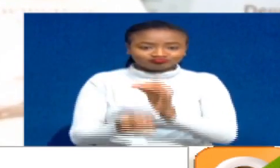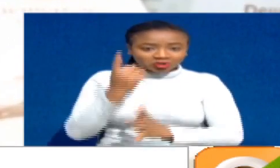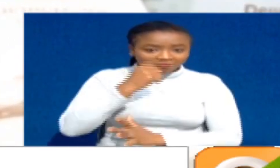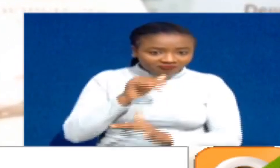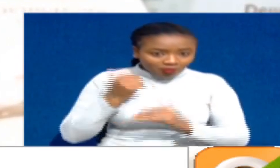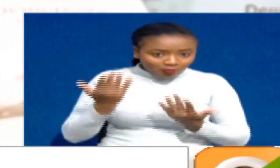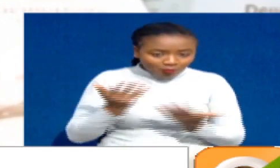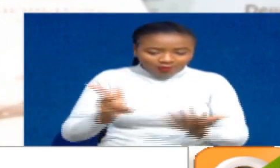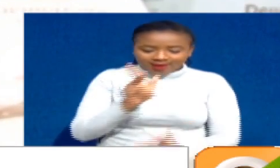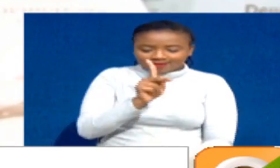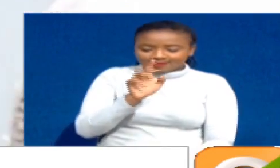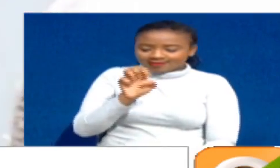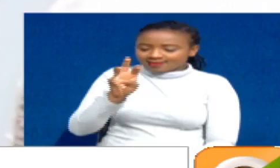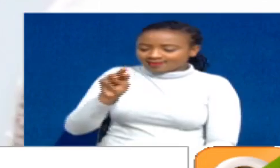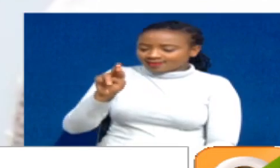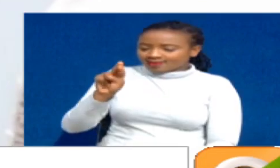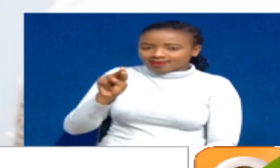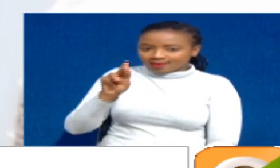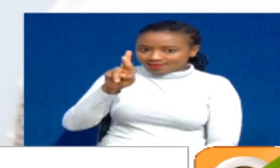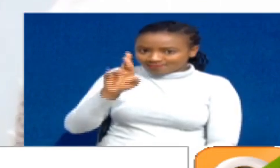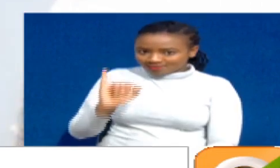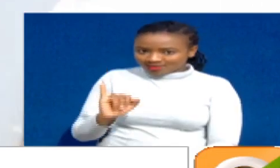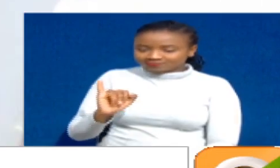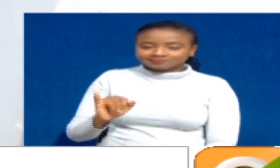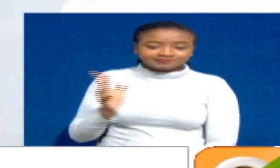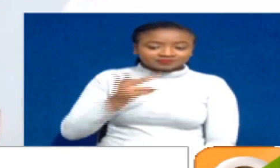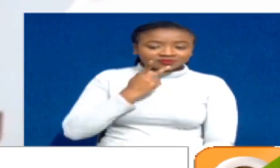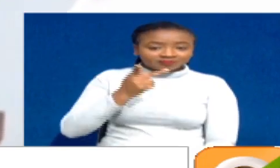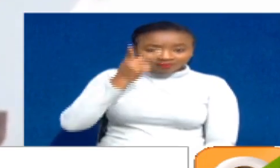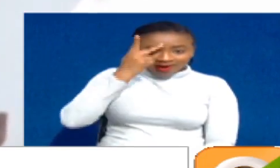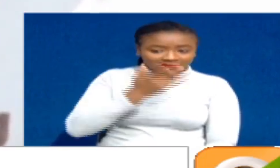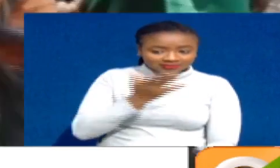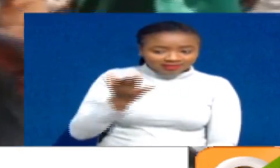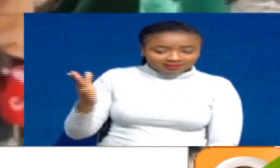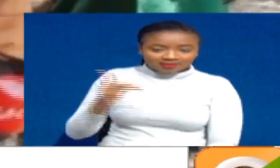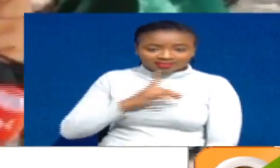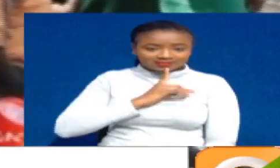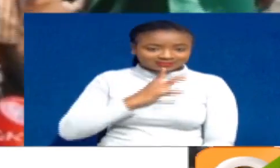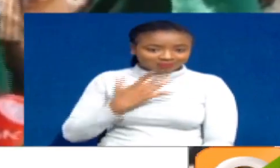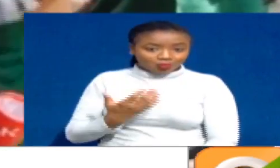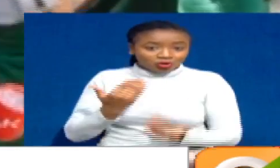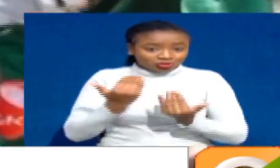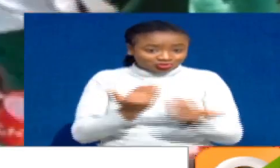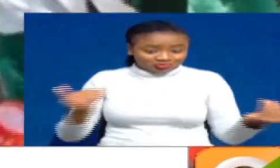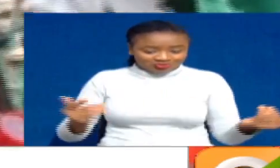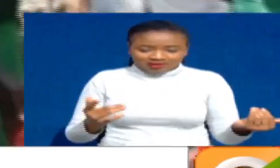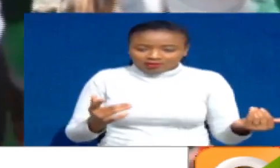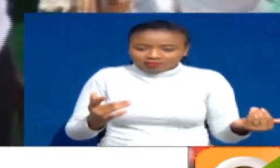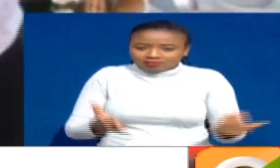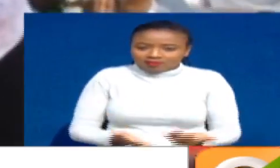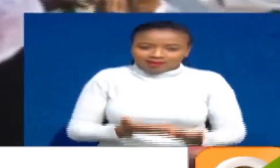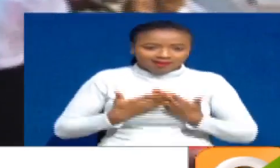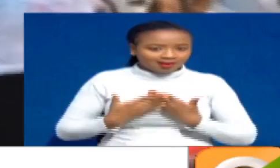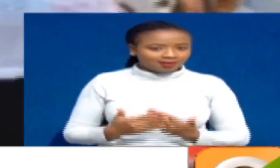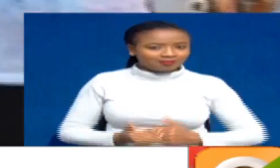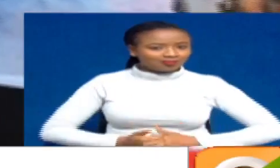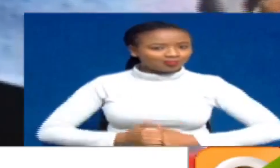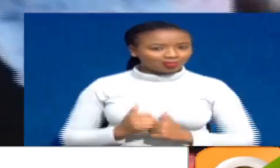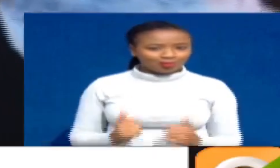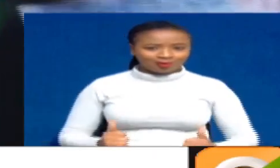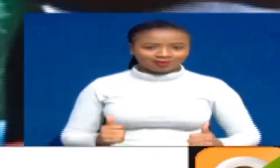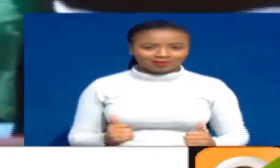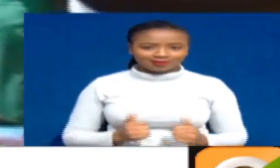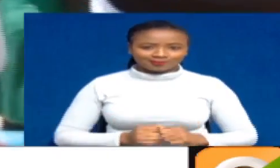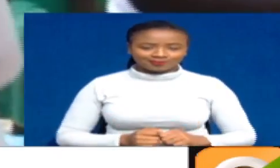Research Institute, which, according to parents of the 300 pupils currently enrolled in the program, has been transformative in their